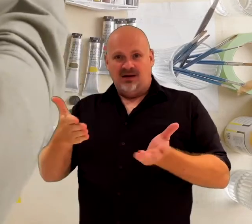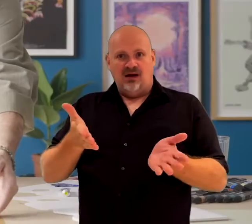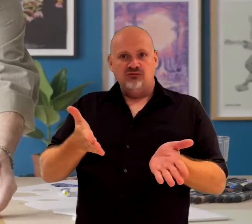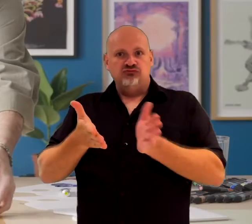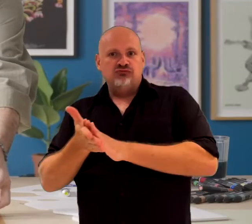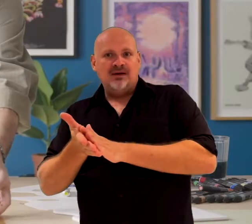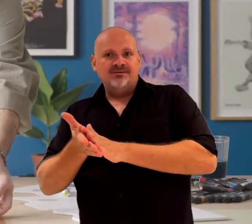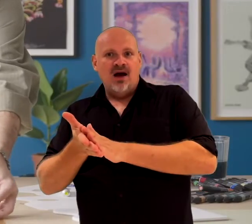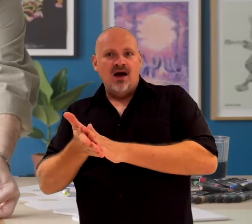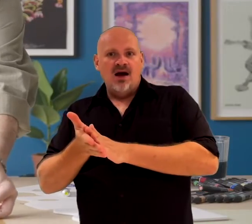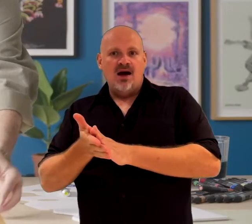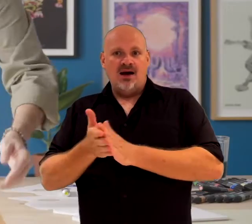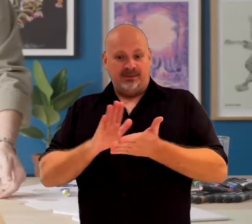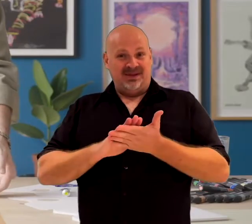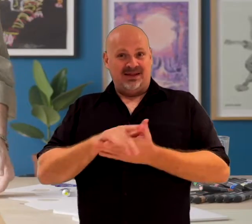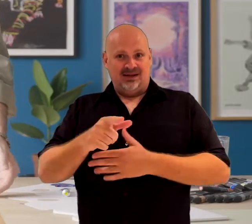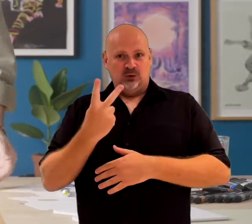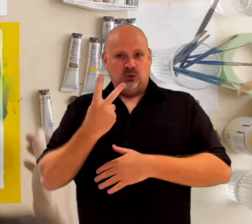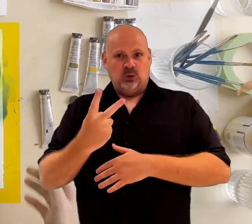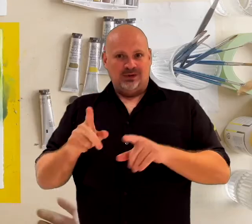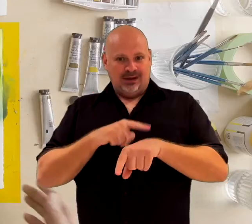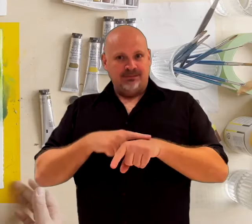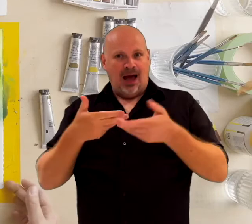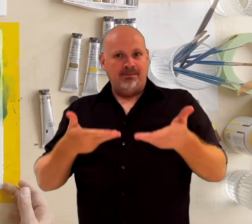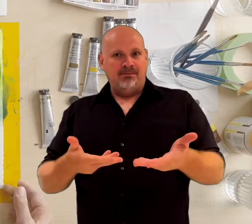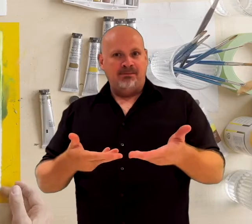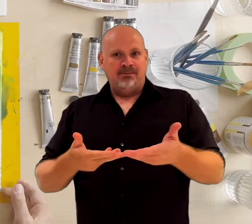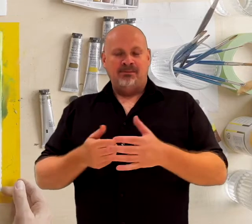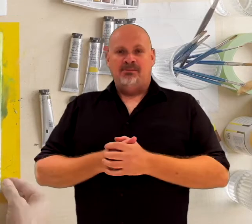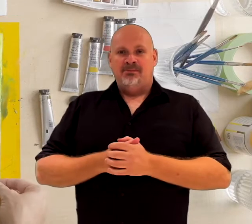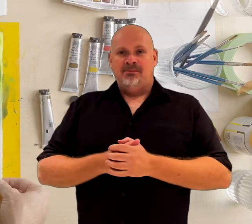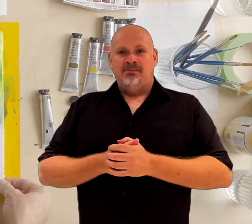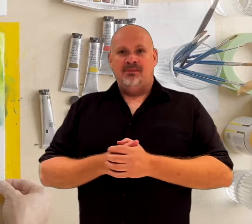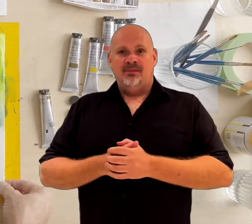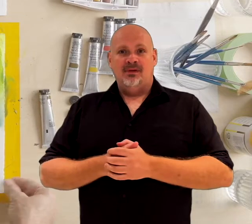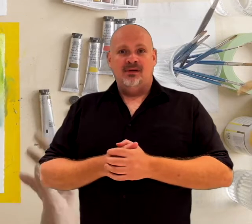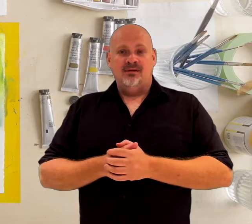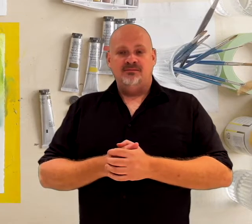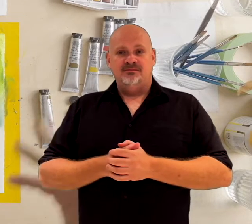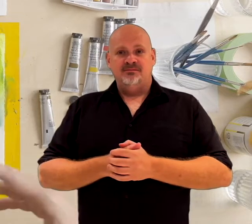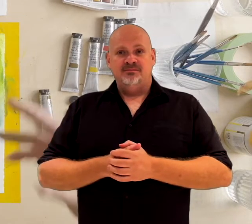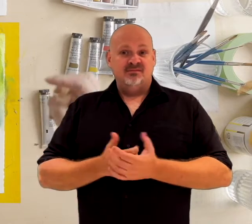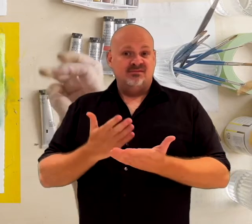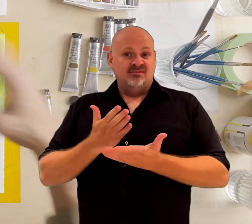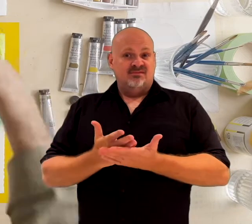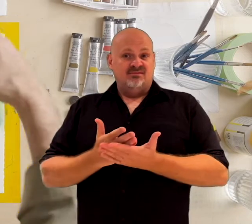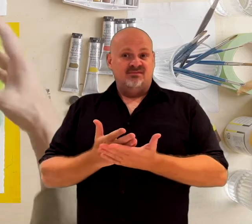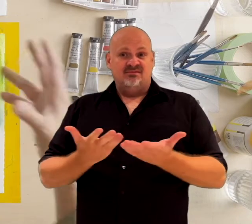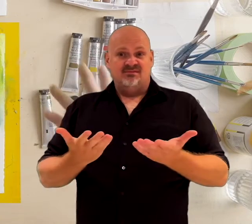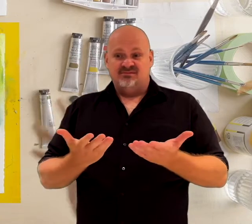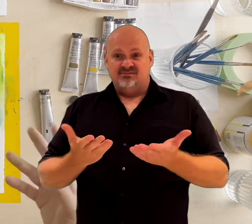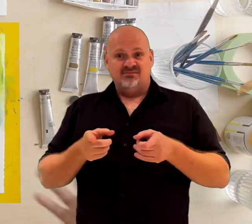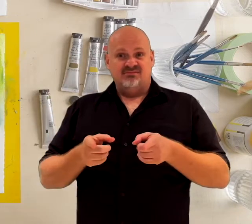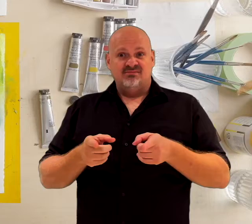pieces going on at once that they are basically becoming part of a little family of